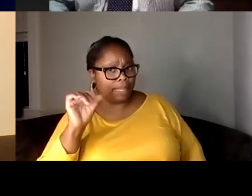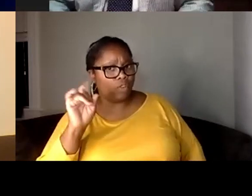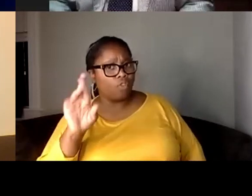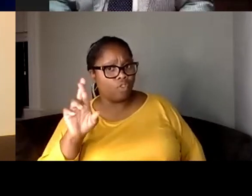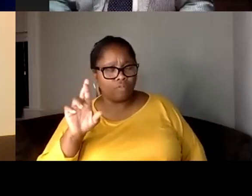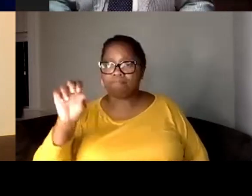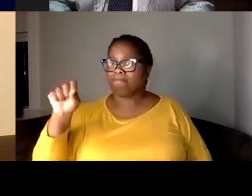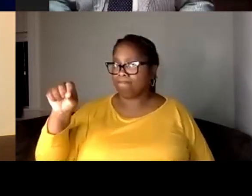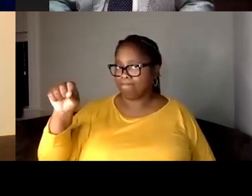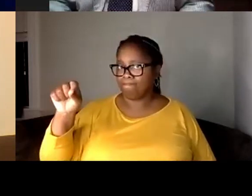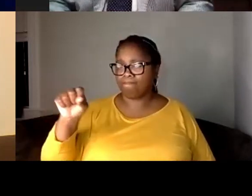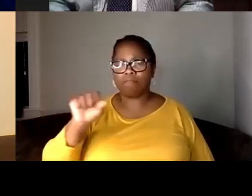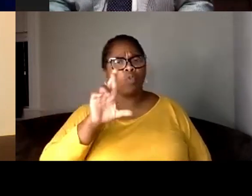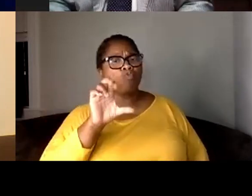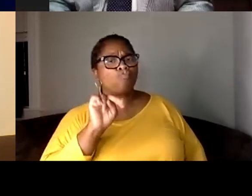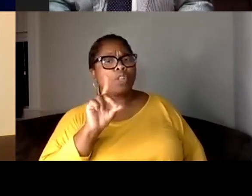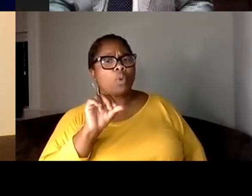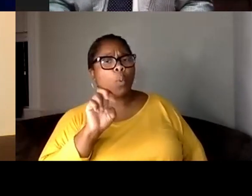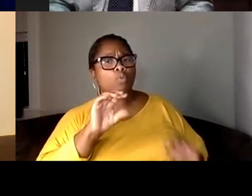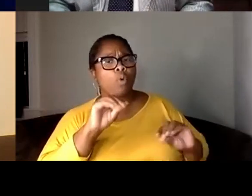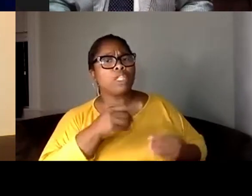Rendon's office. Who's the rules chair?